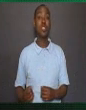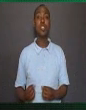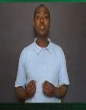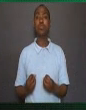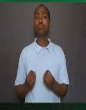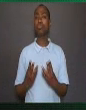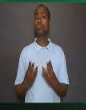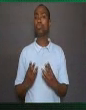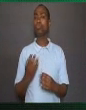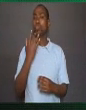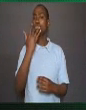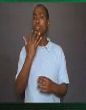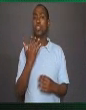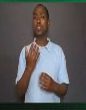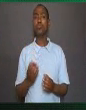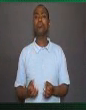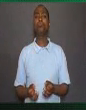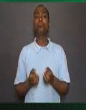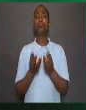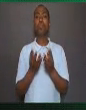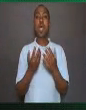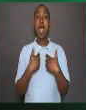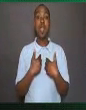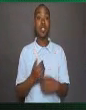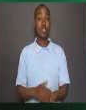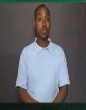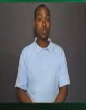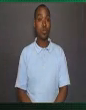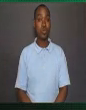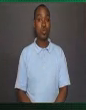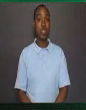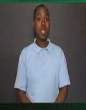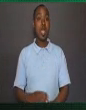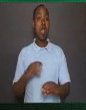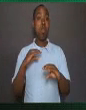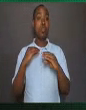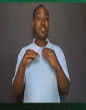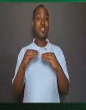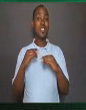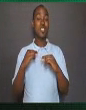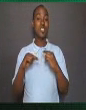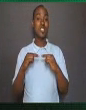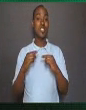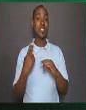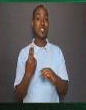blood supply, which maintains steep concentration gradients.